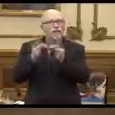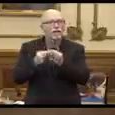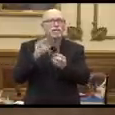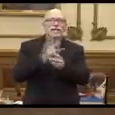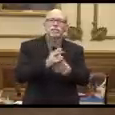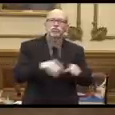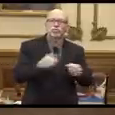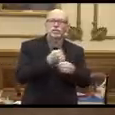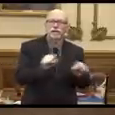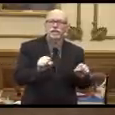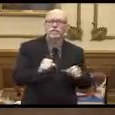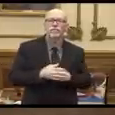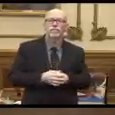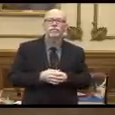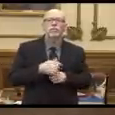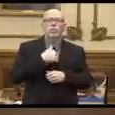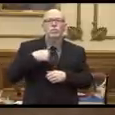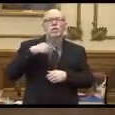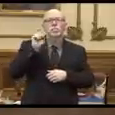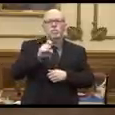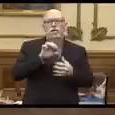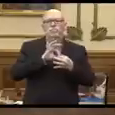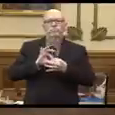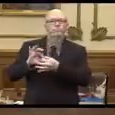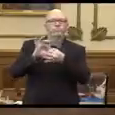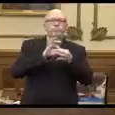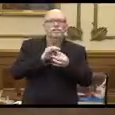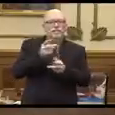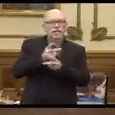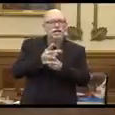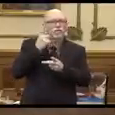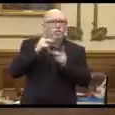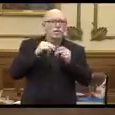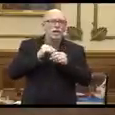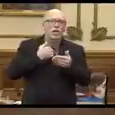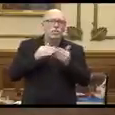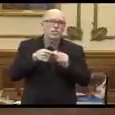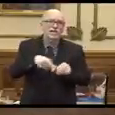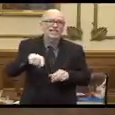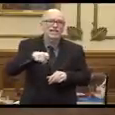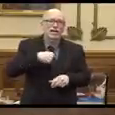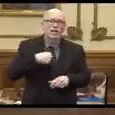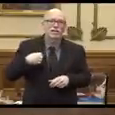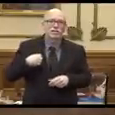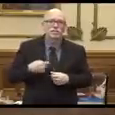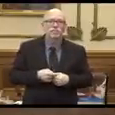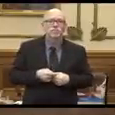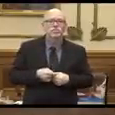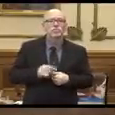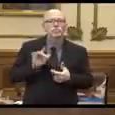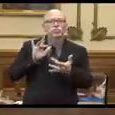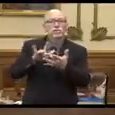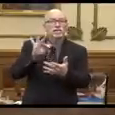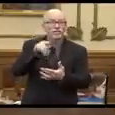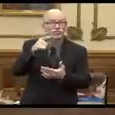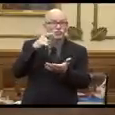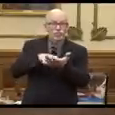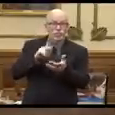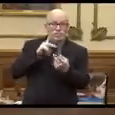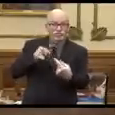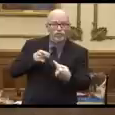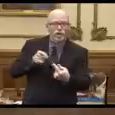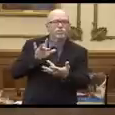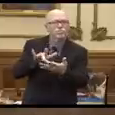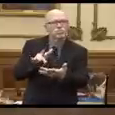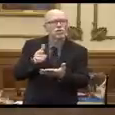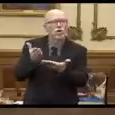safe. We must come together to care for those in our communities who need us. Reach out to those who may be struggling. Offer to